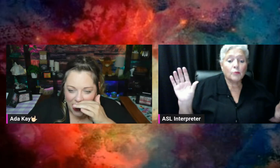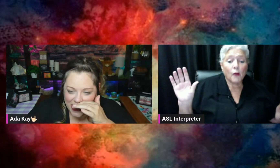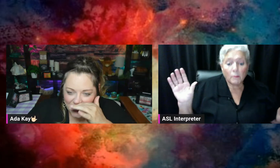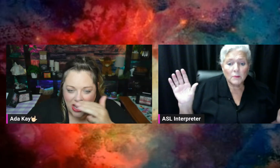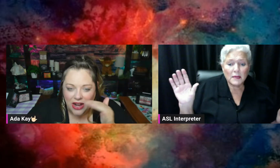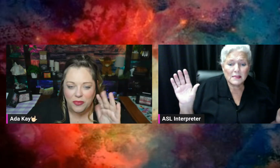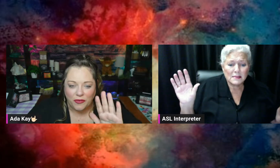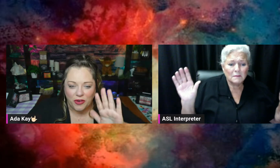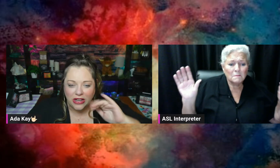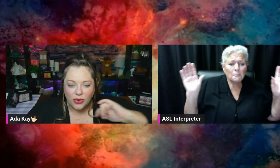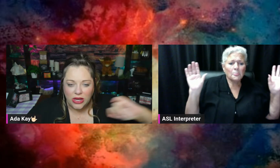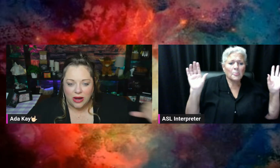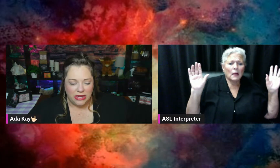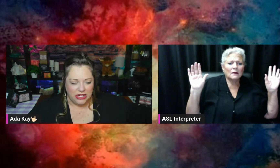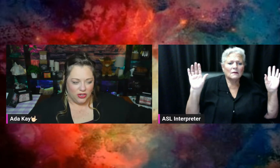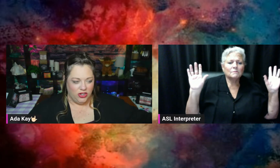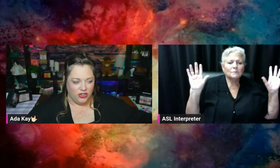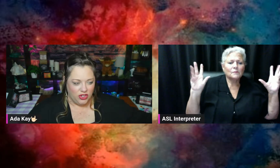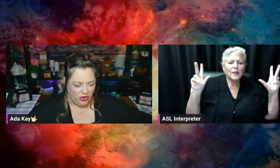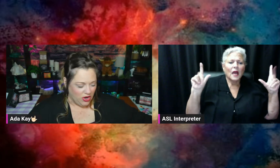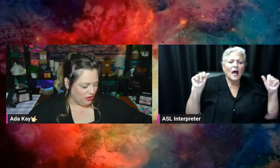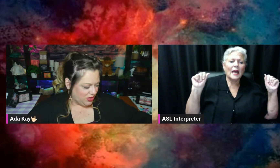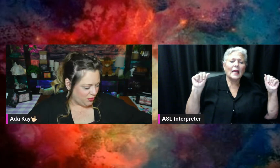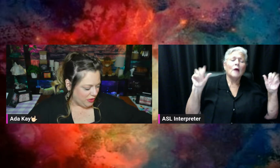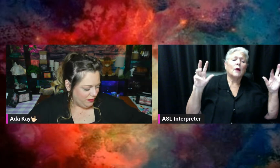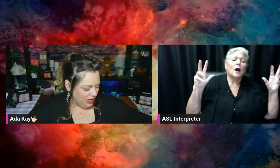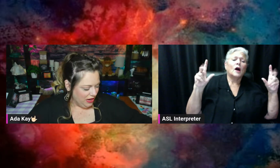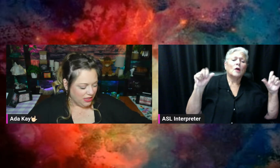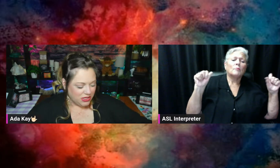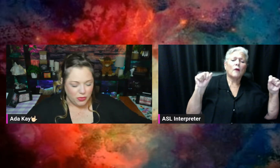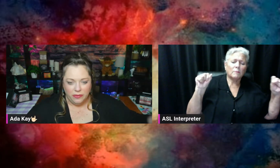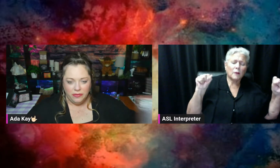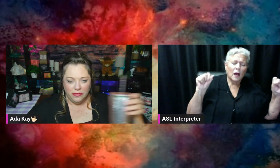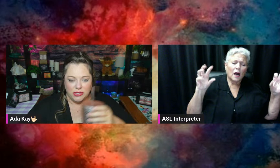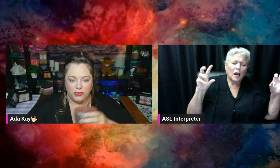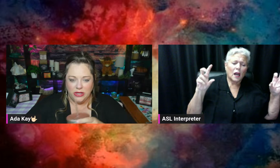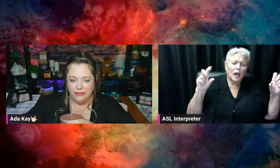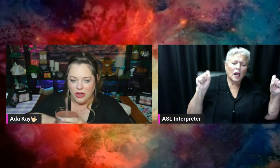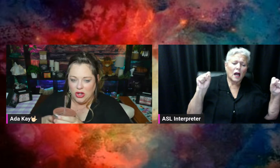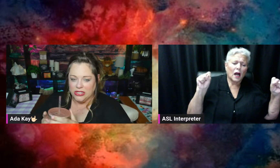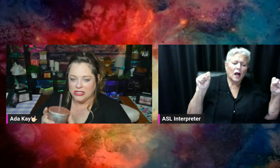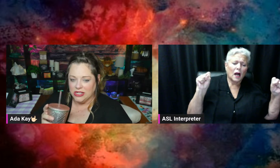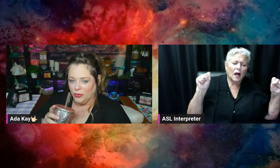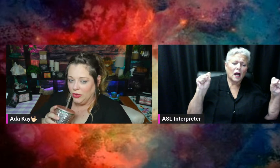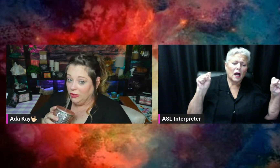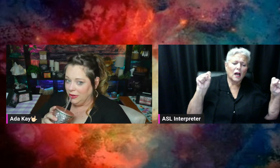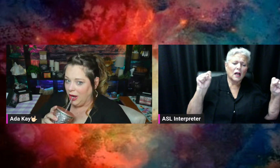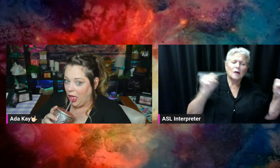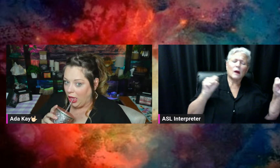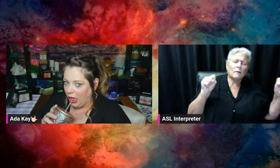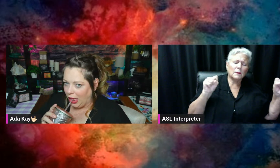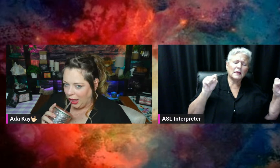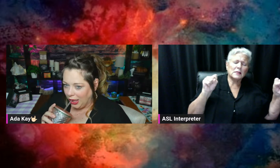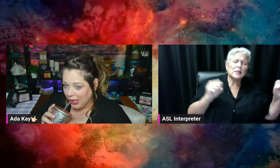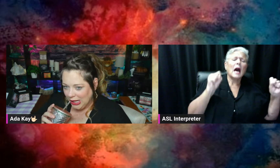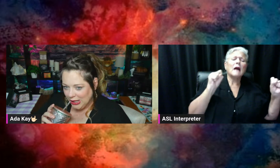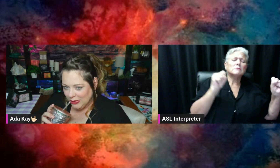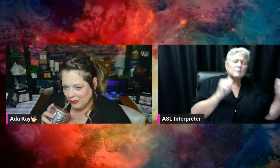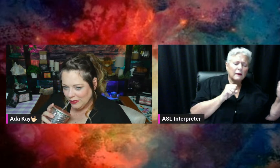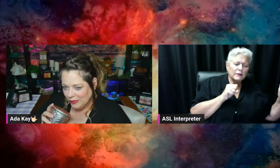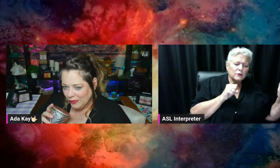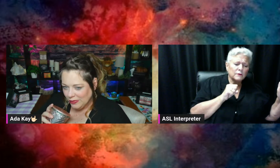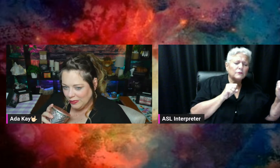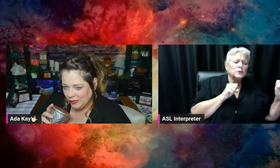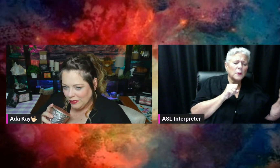Hey, Guys, we got to be friendly. We got men on here too, y'all. Let's be all accessible. problem is, I